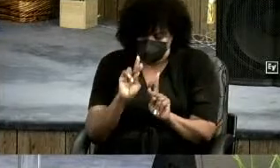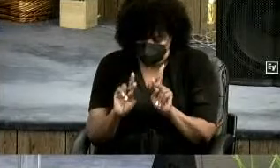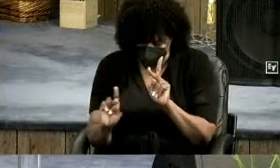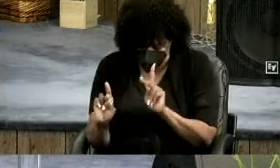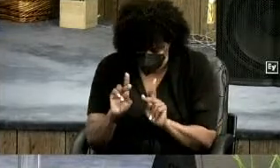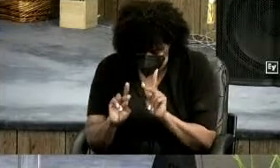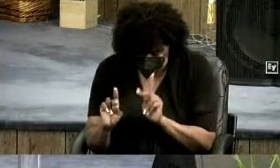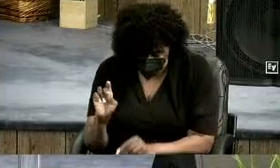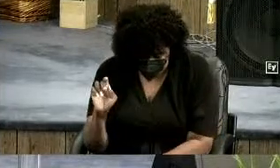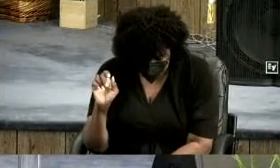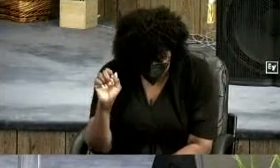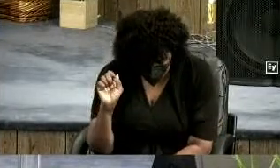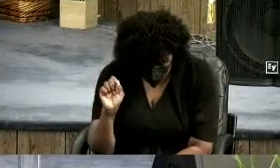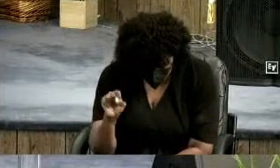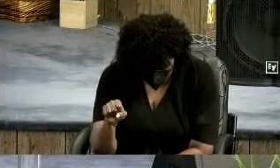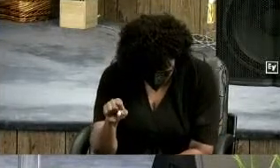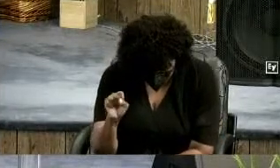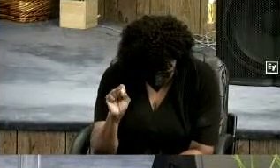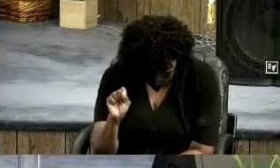Oh, yeah.